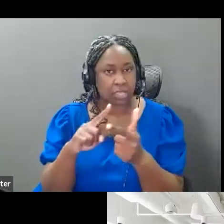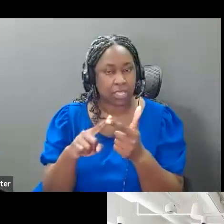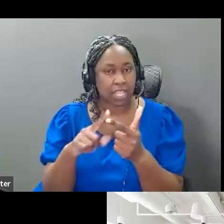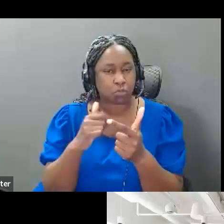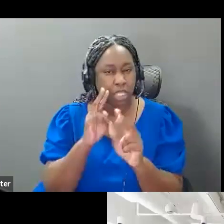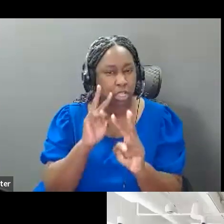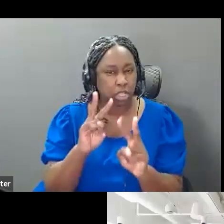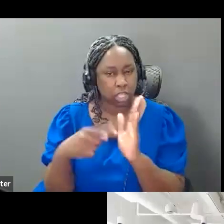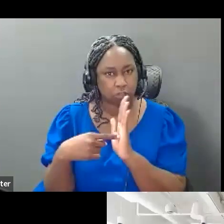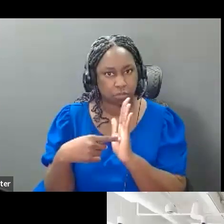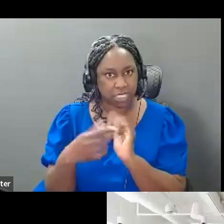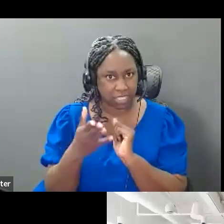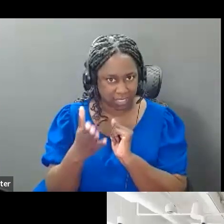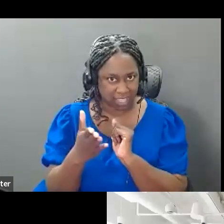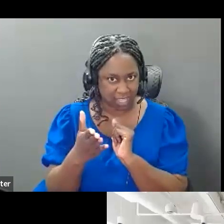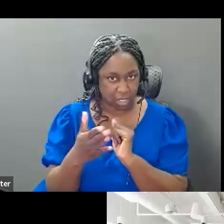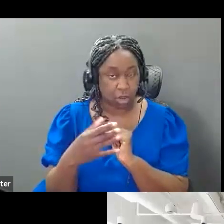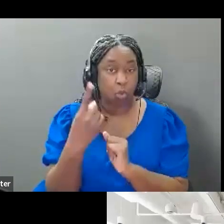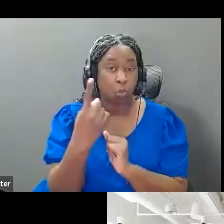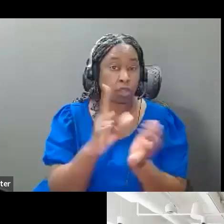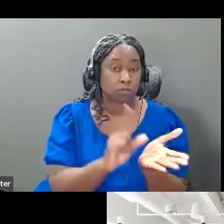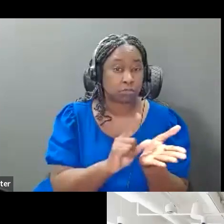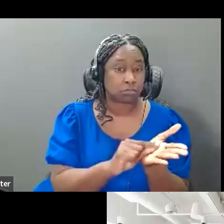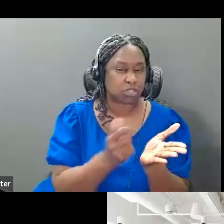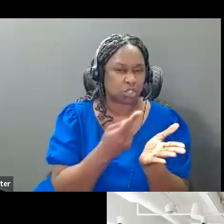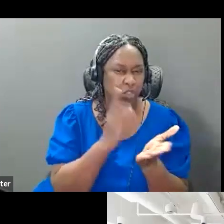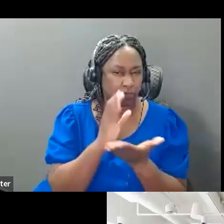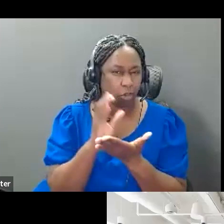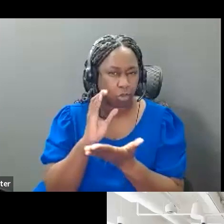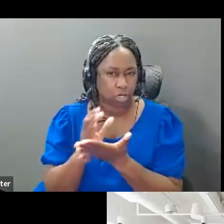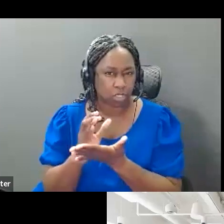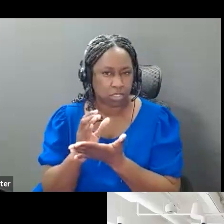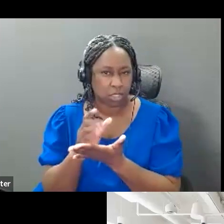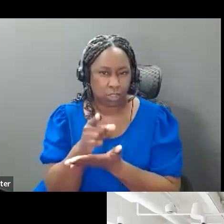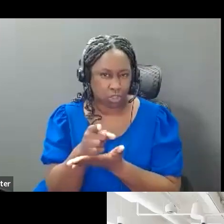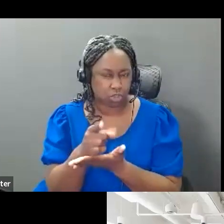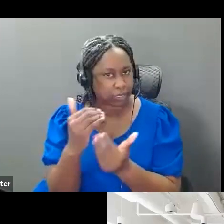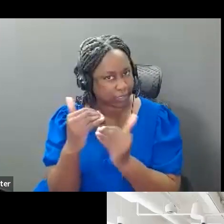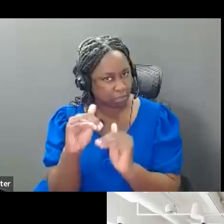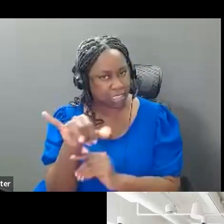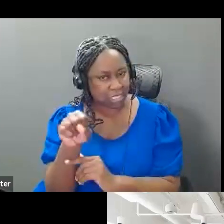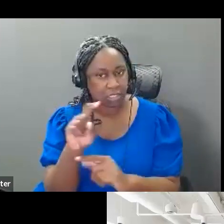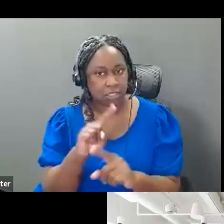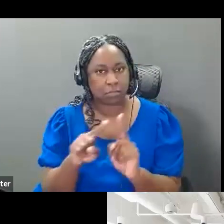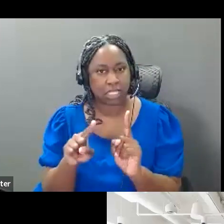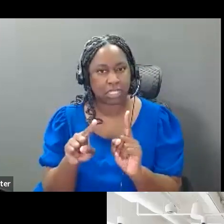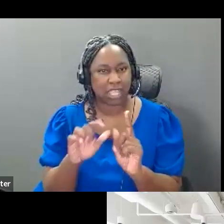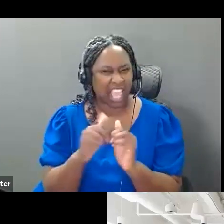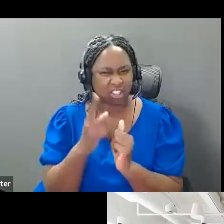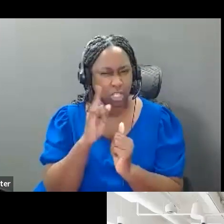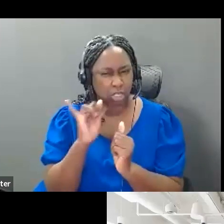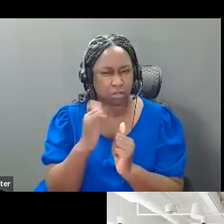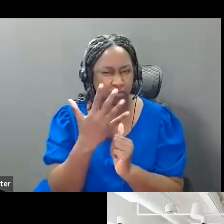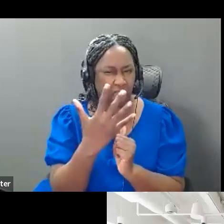the representation there. So with one publication and only a couple photos, you are limited, but I think but how does it look across